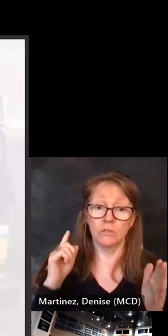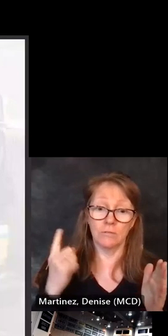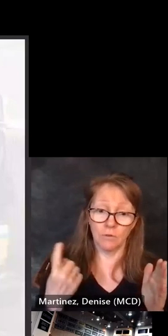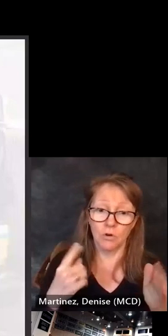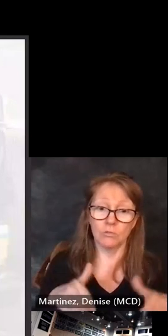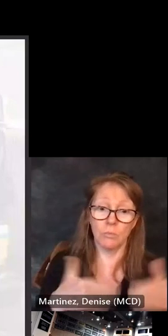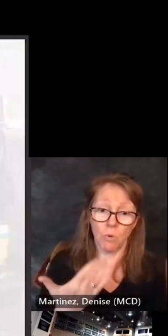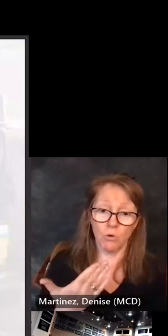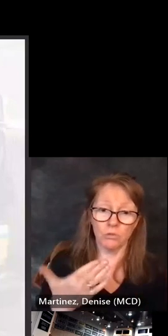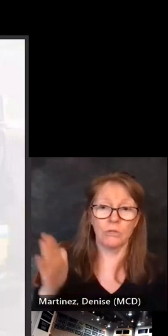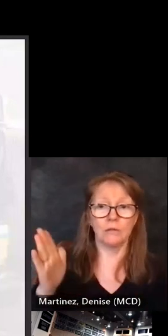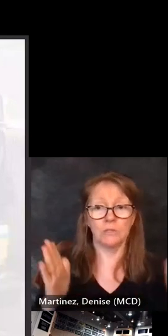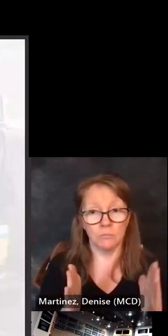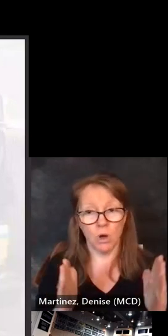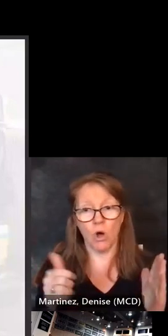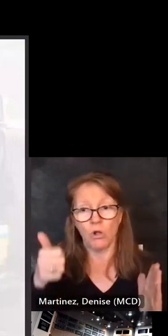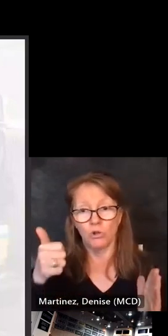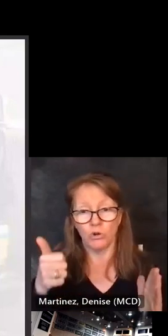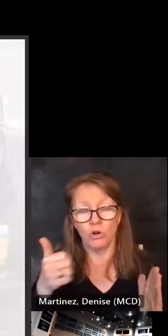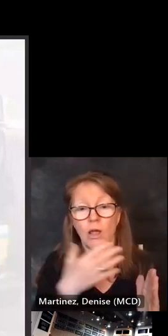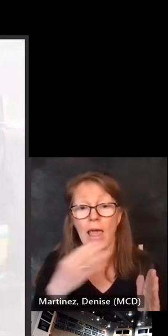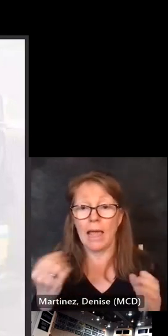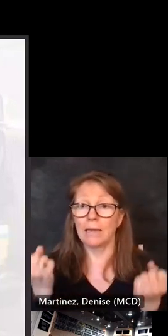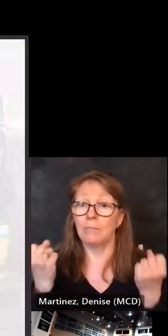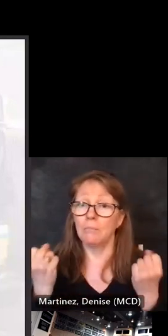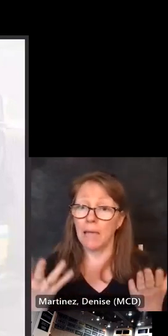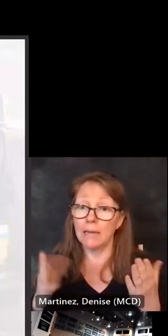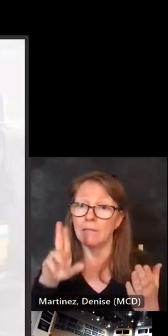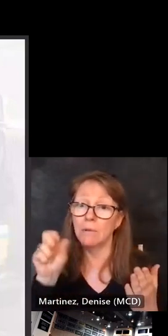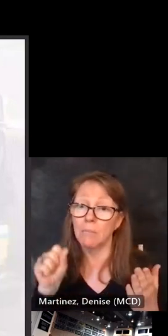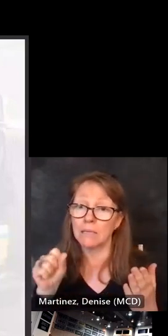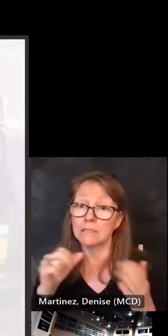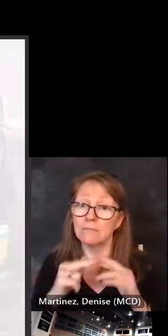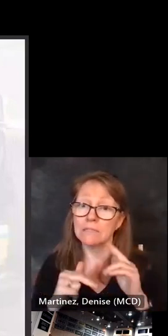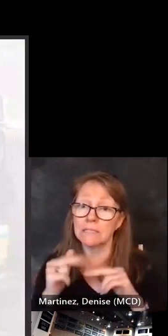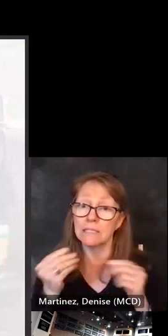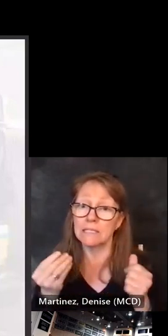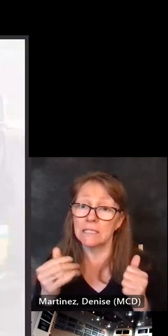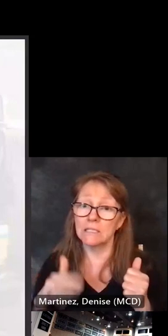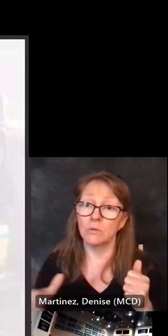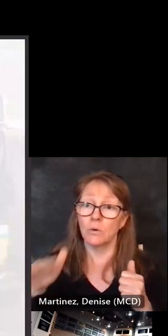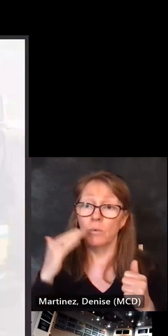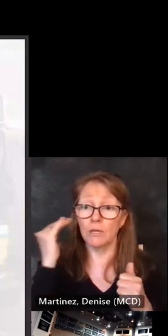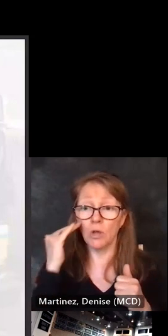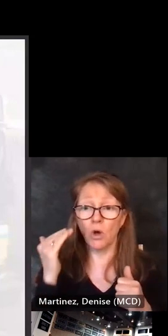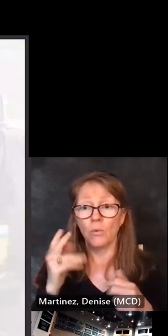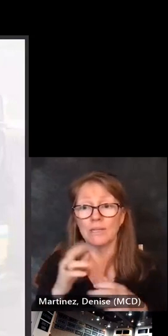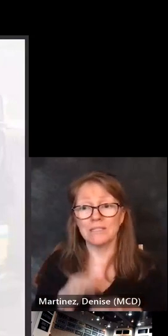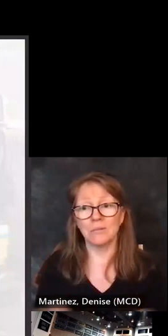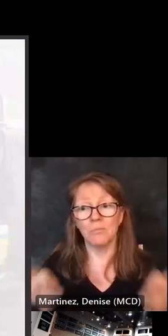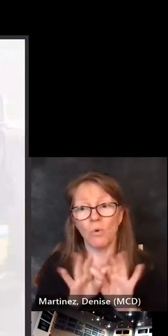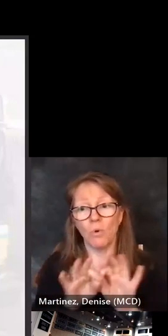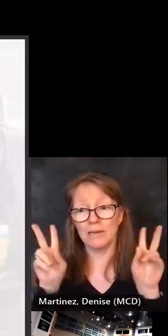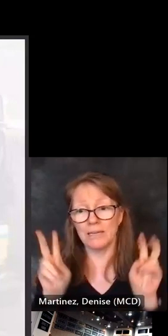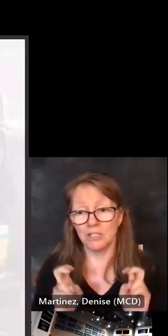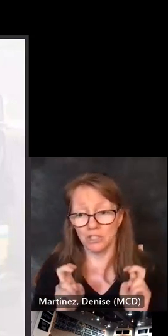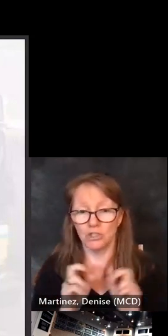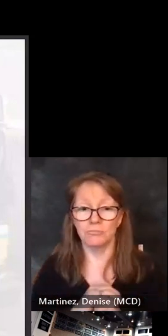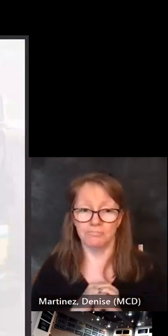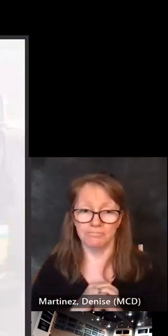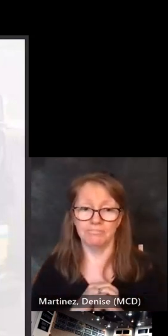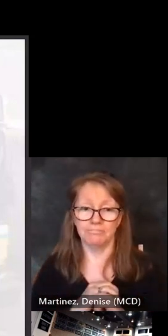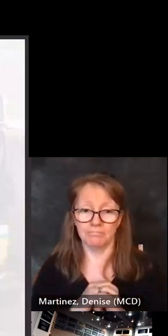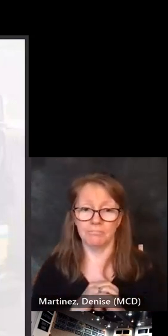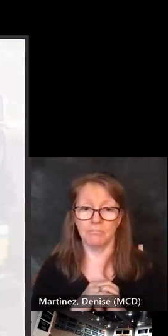today and on many of our bus facility sites, because we know that this is an important issue and that